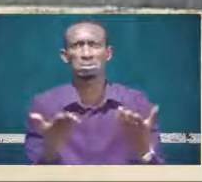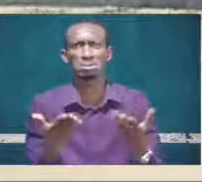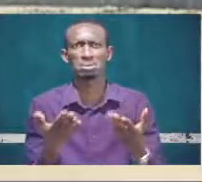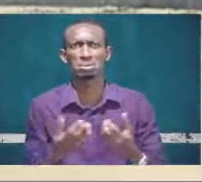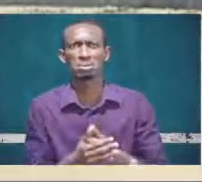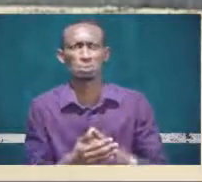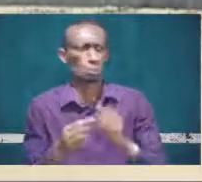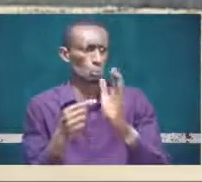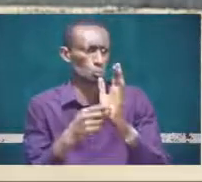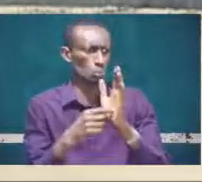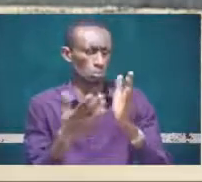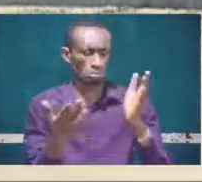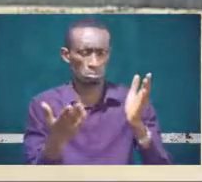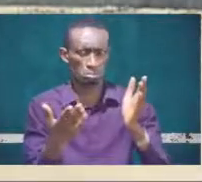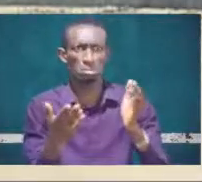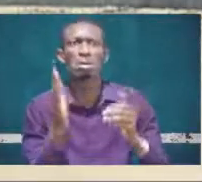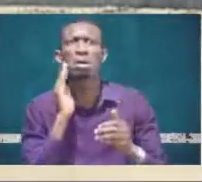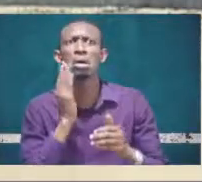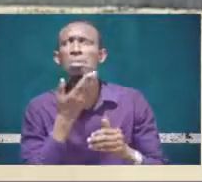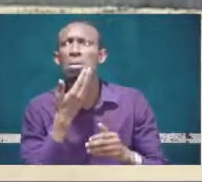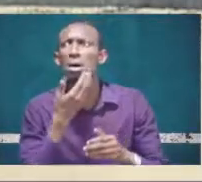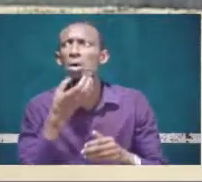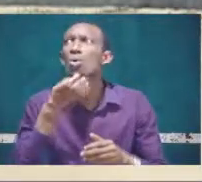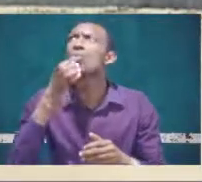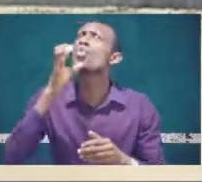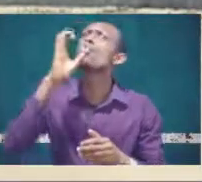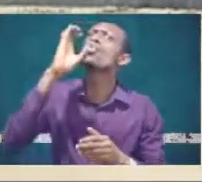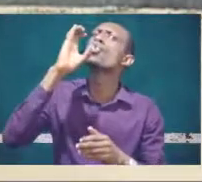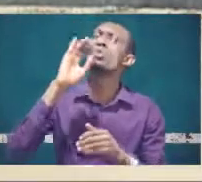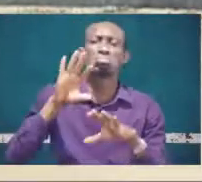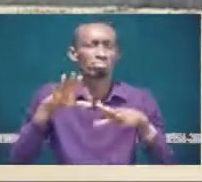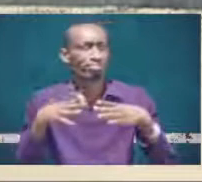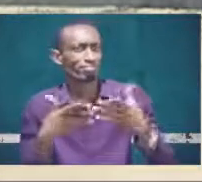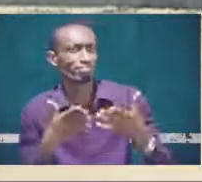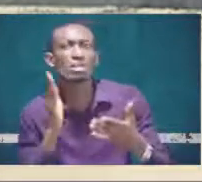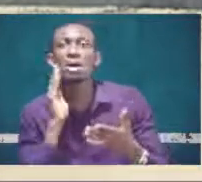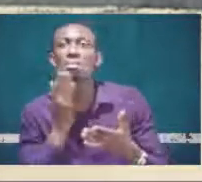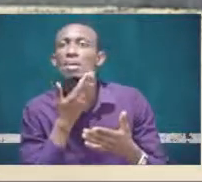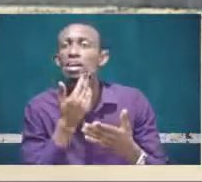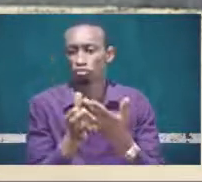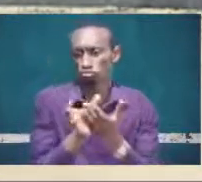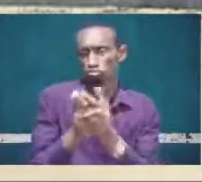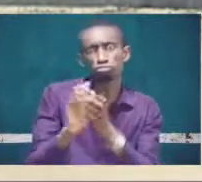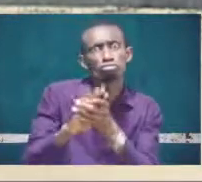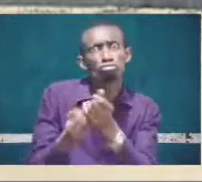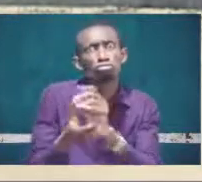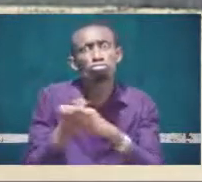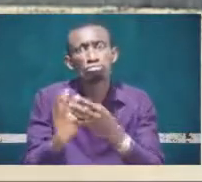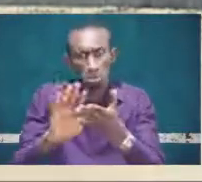water for washing. You may demand water for maybe